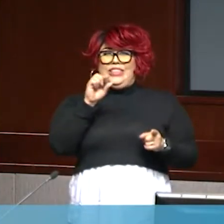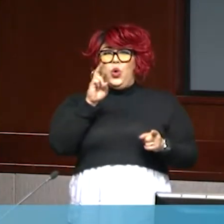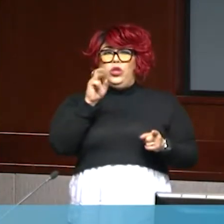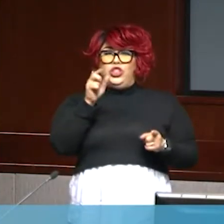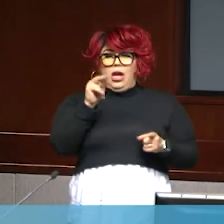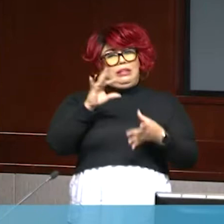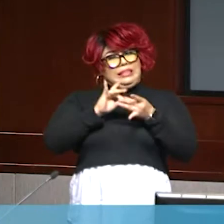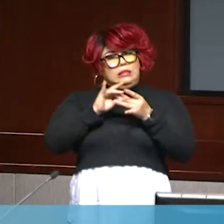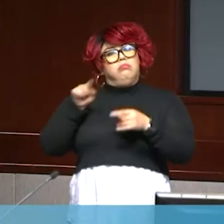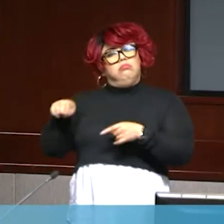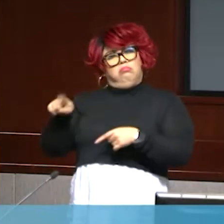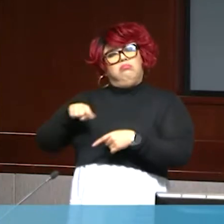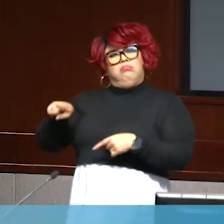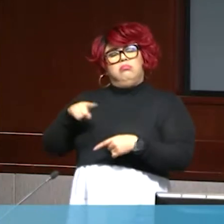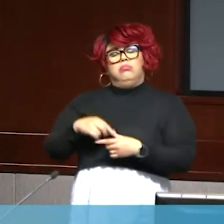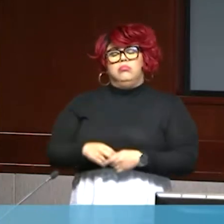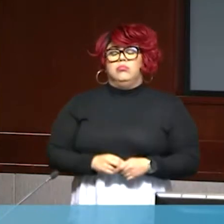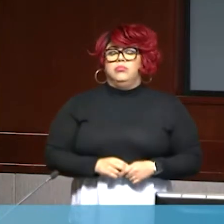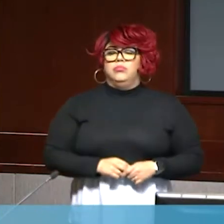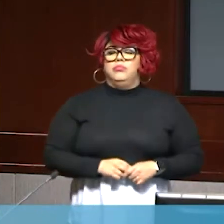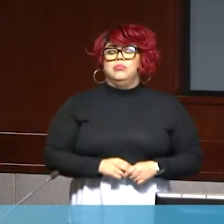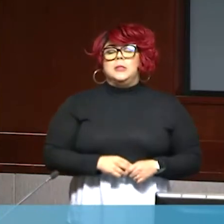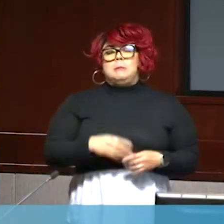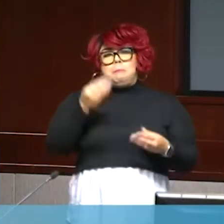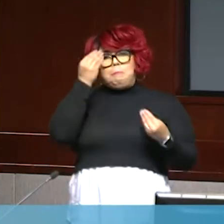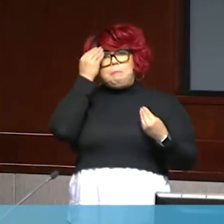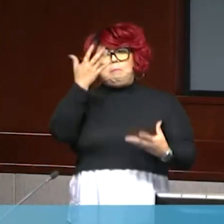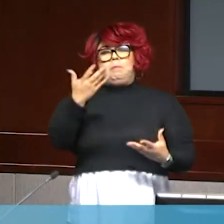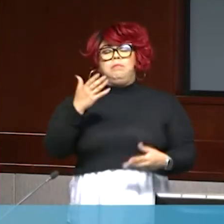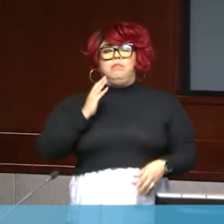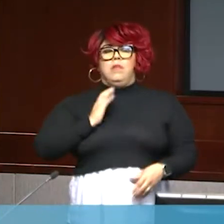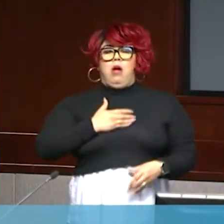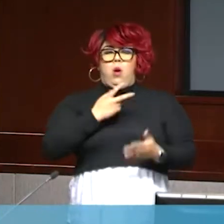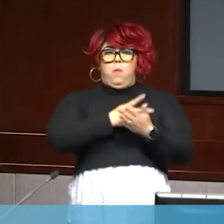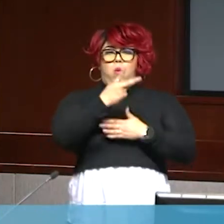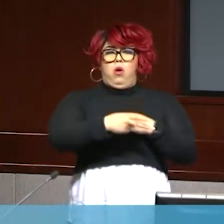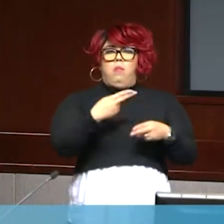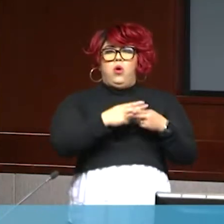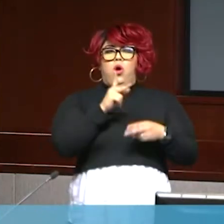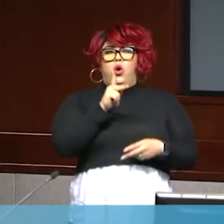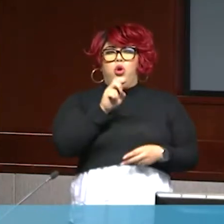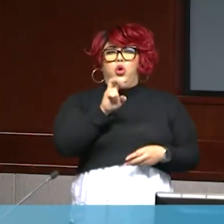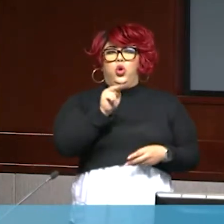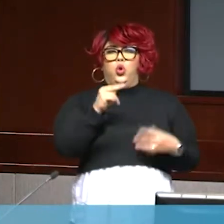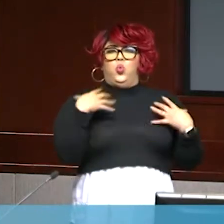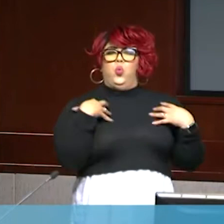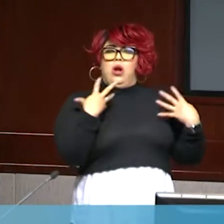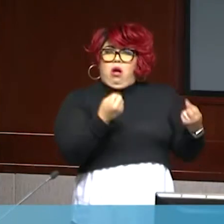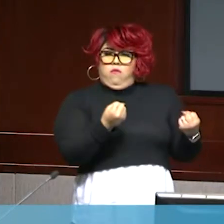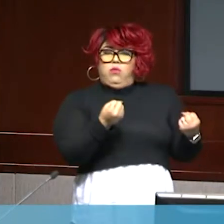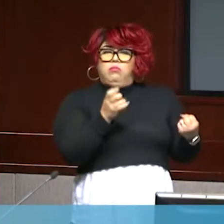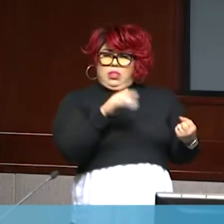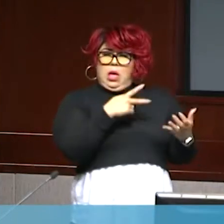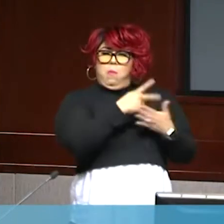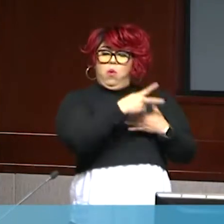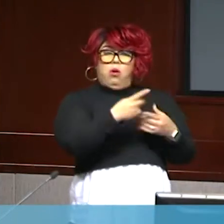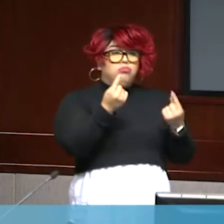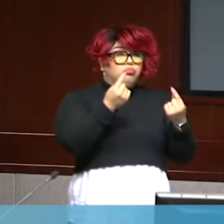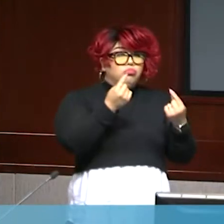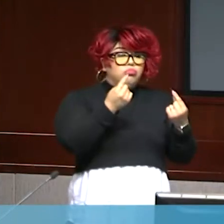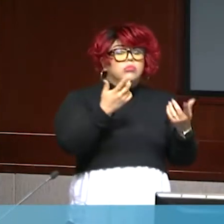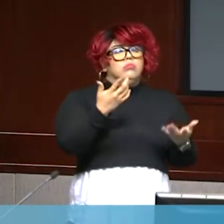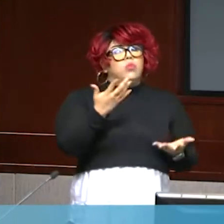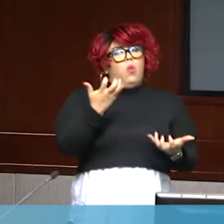all. A couple of updates on our Kern Recovers program. This is a program to get